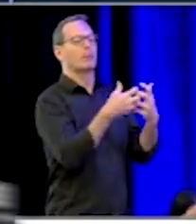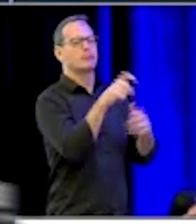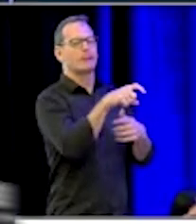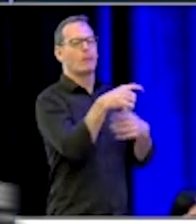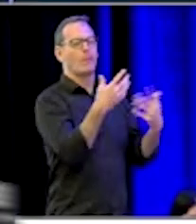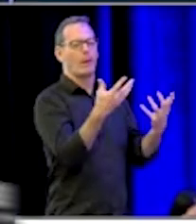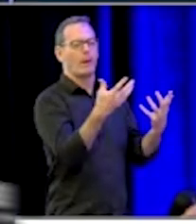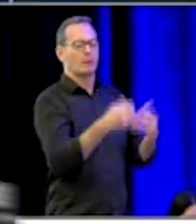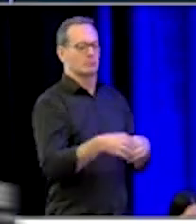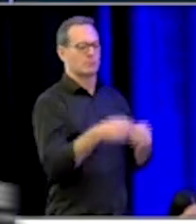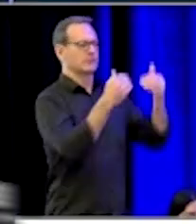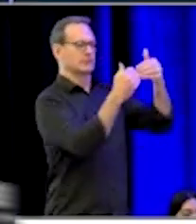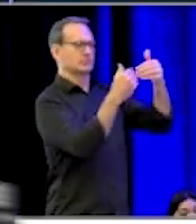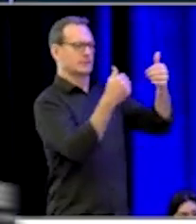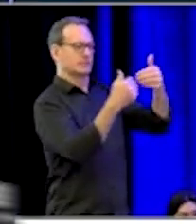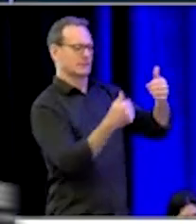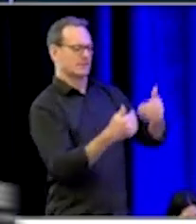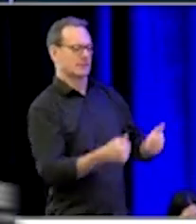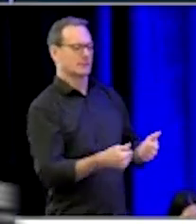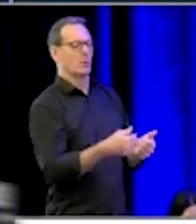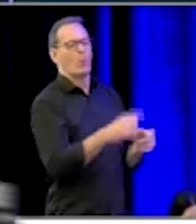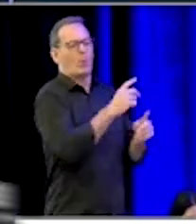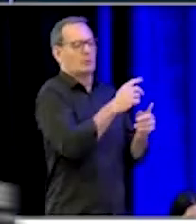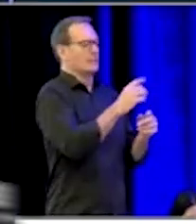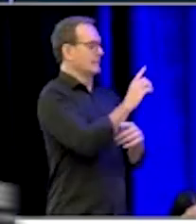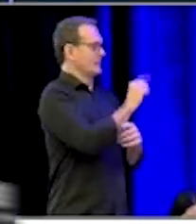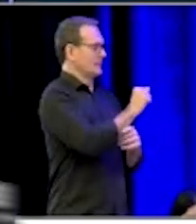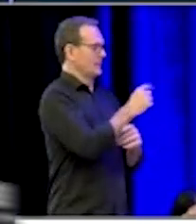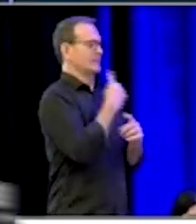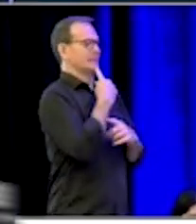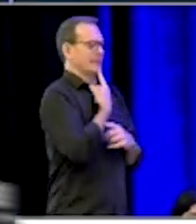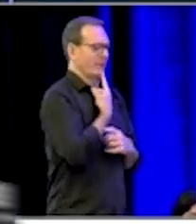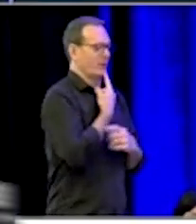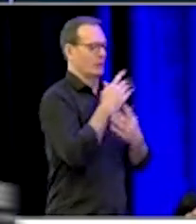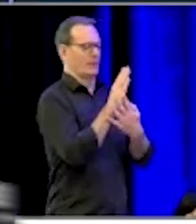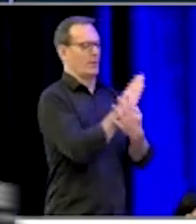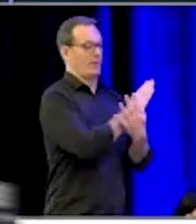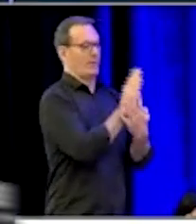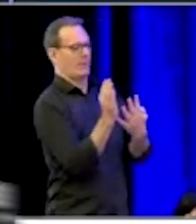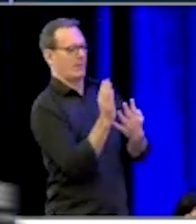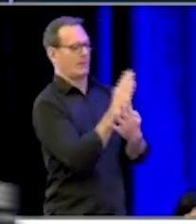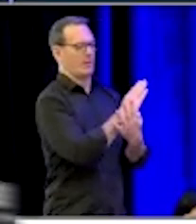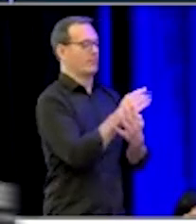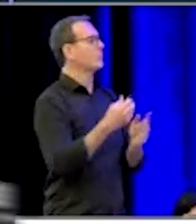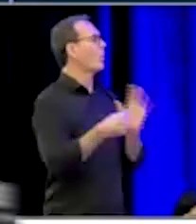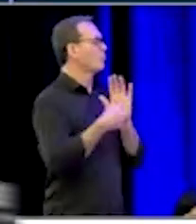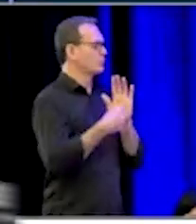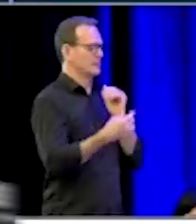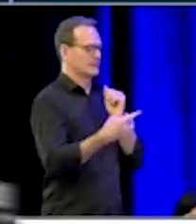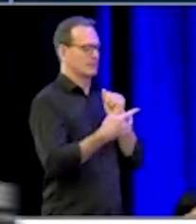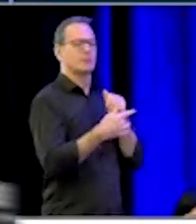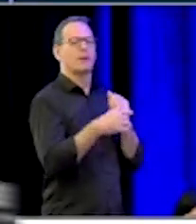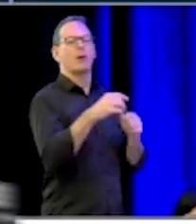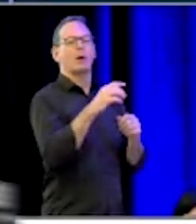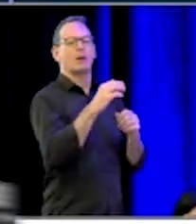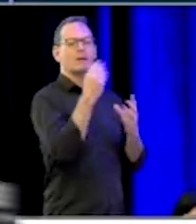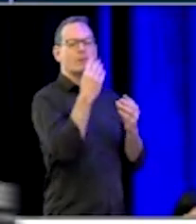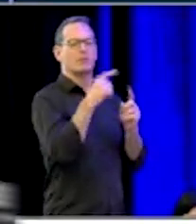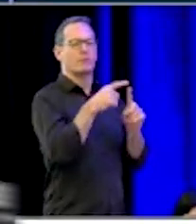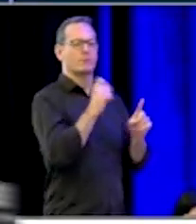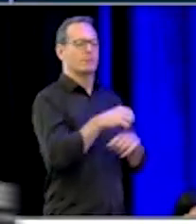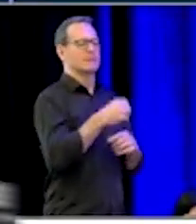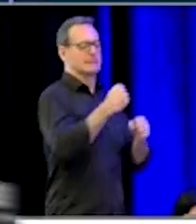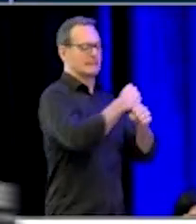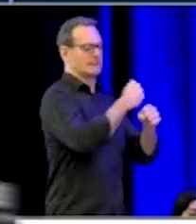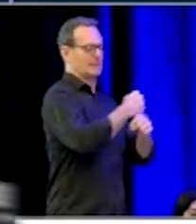disability severity. And that information is referenced and sourced from Stats Canada and developed using the social model of